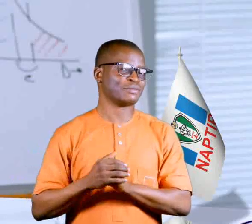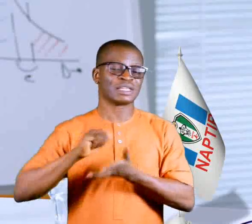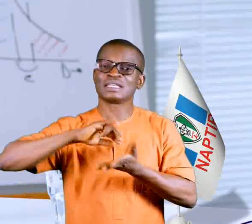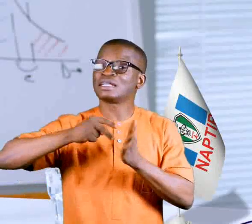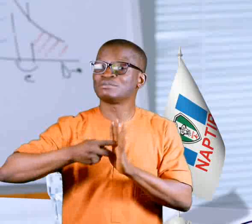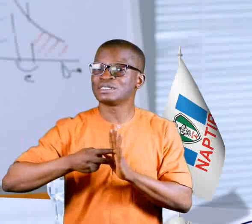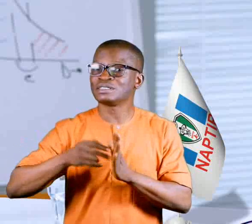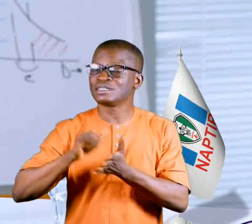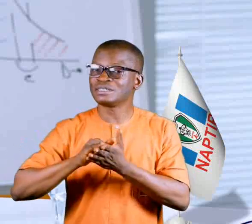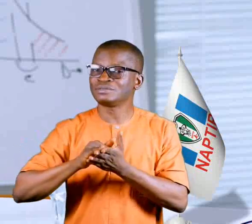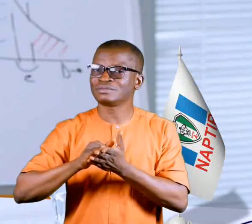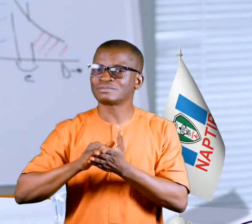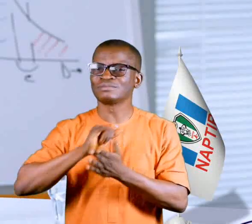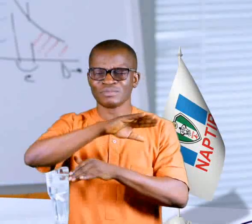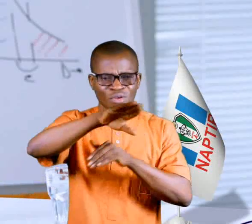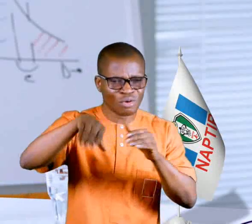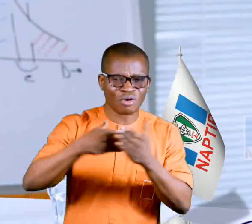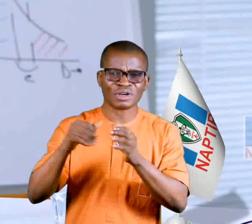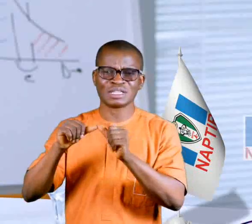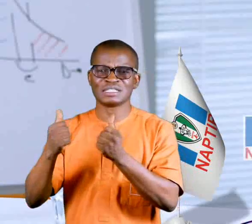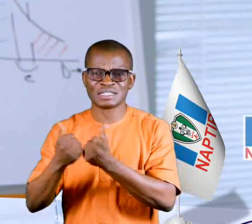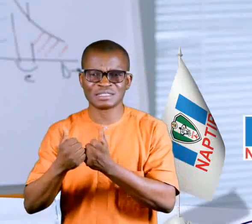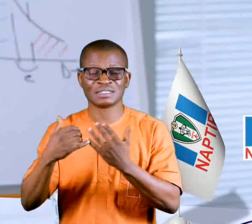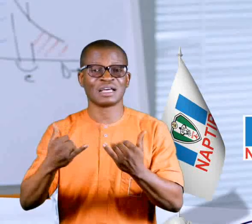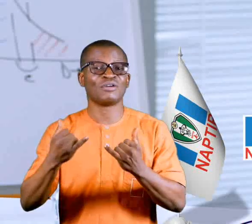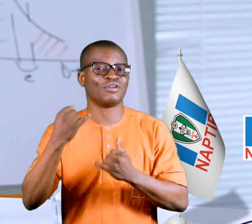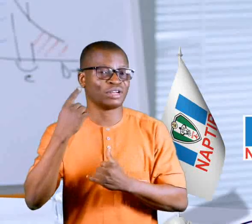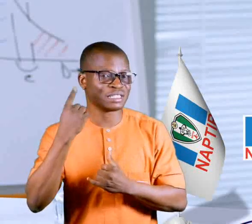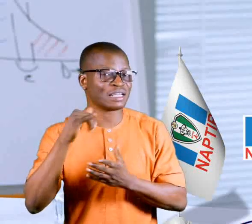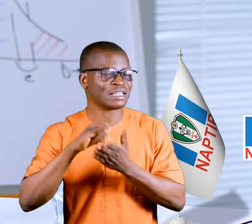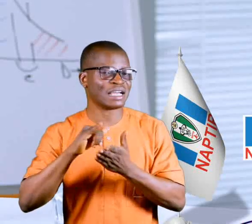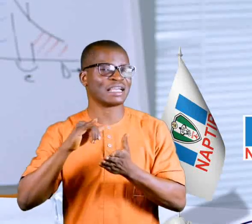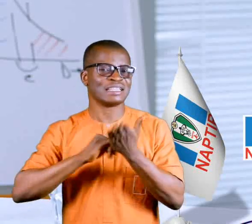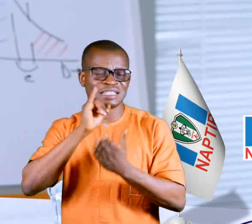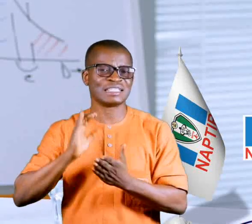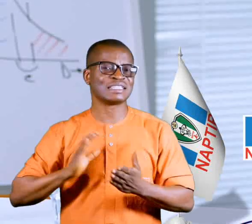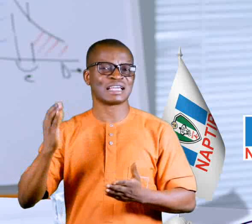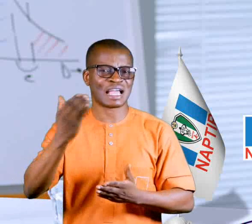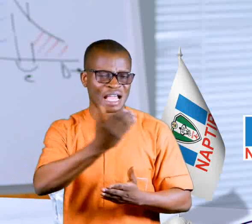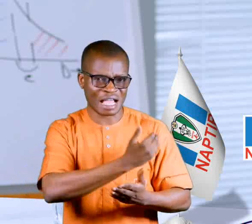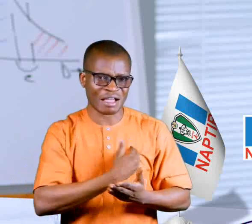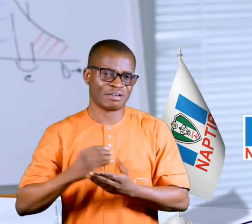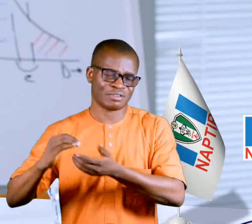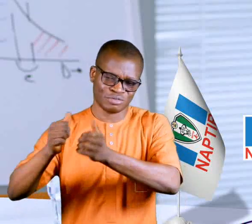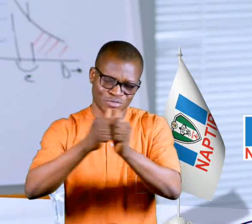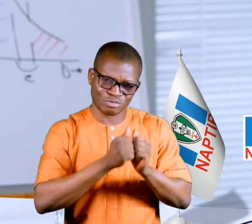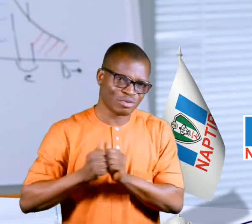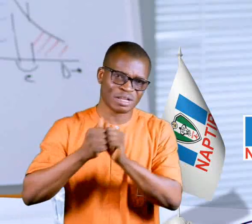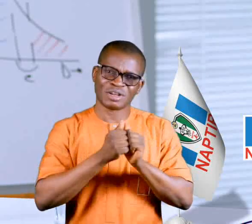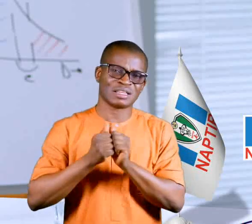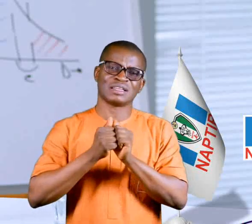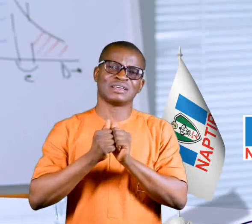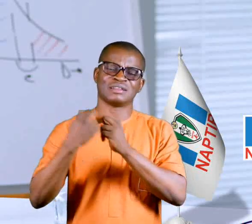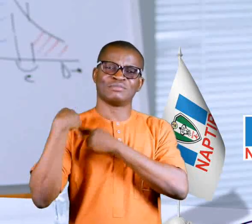started, which means that all duty-bearing agencies now know that it is our collective responsibility